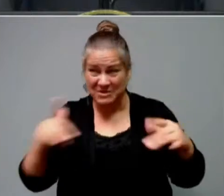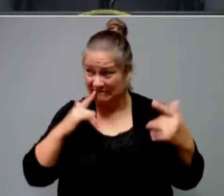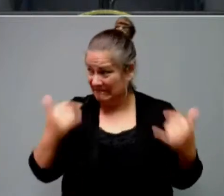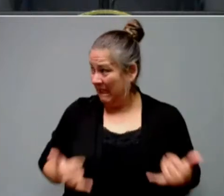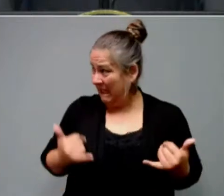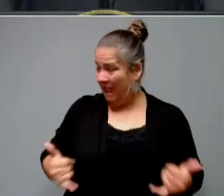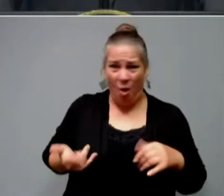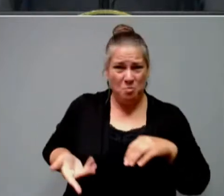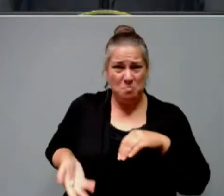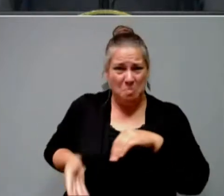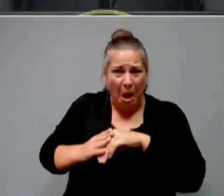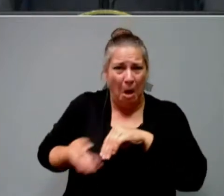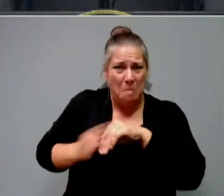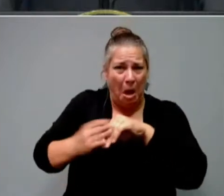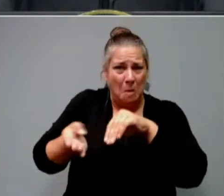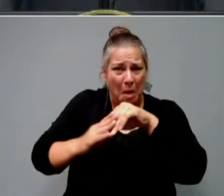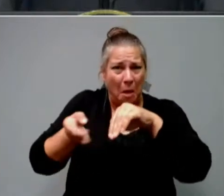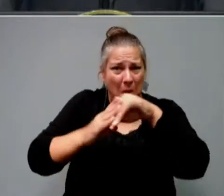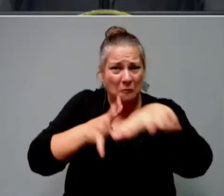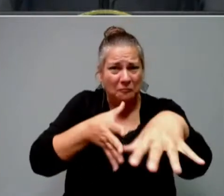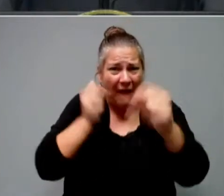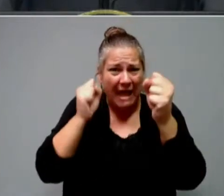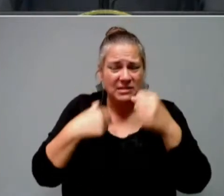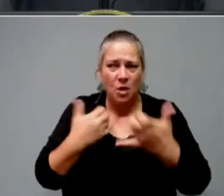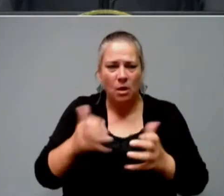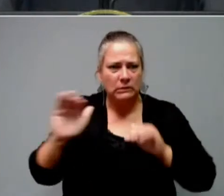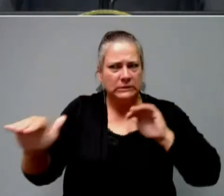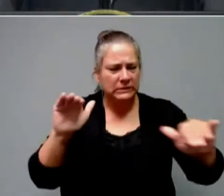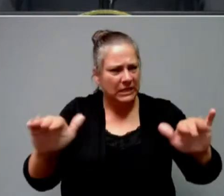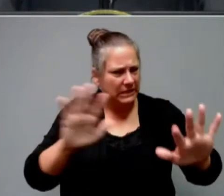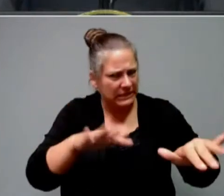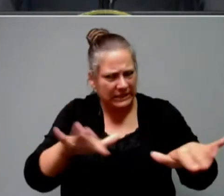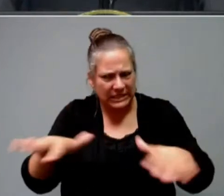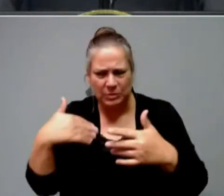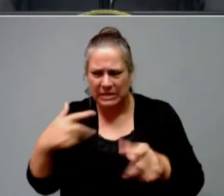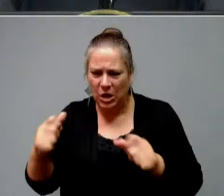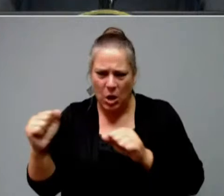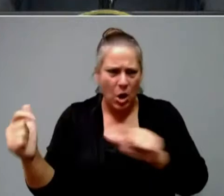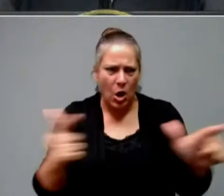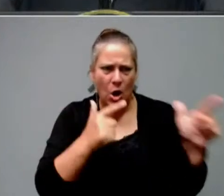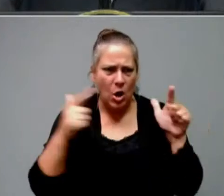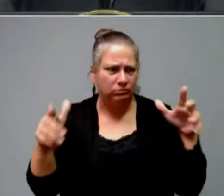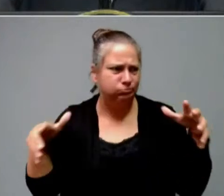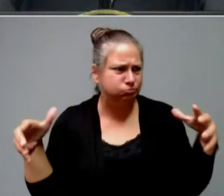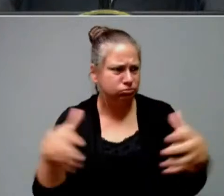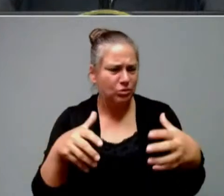ought to alarm everybody and get everybody on the same team to do the right thing.